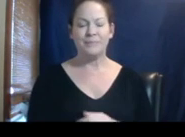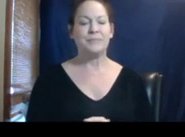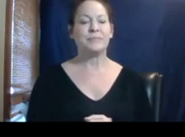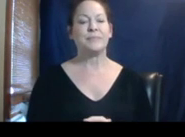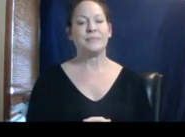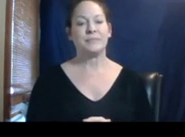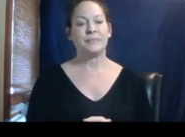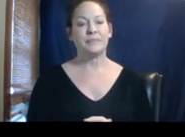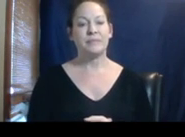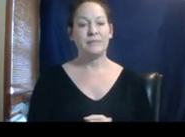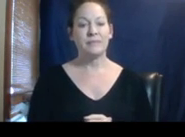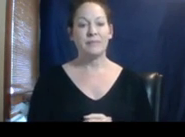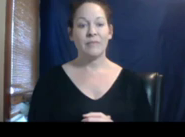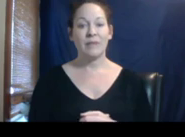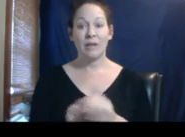you, it'll say,